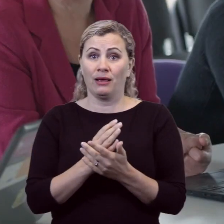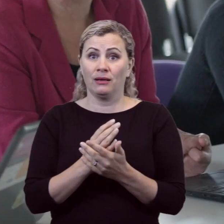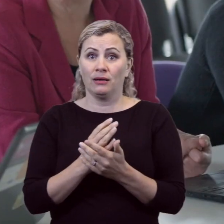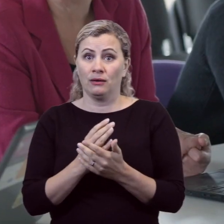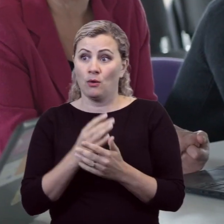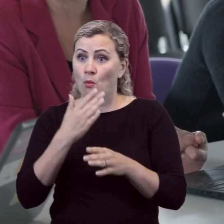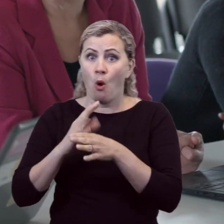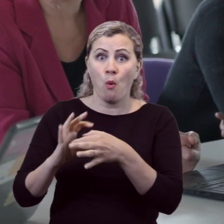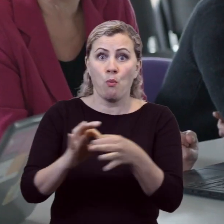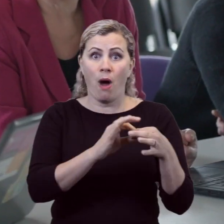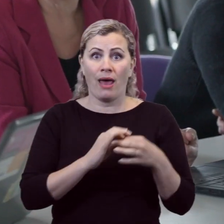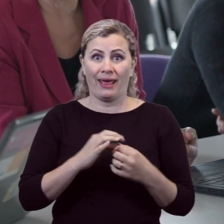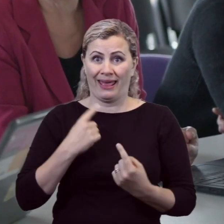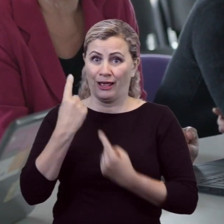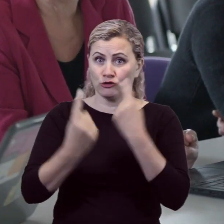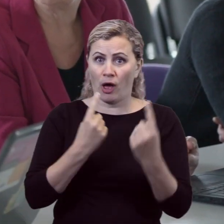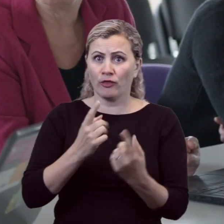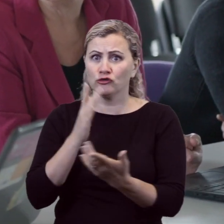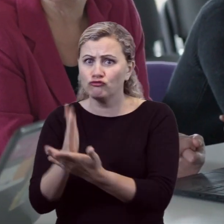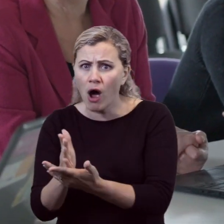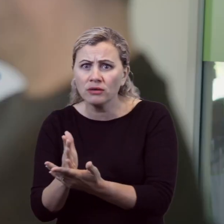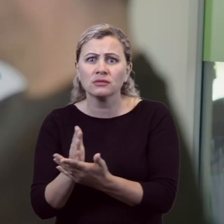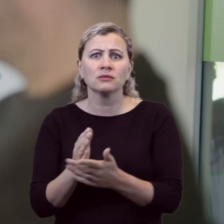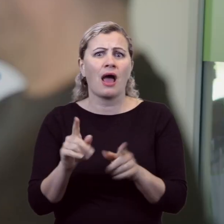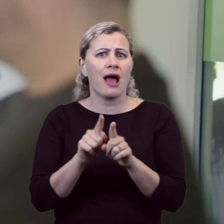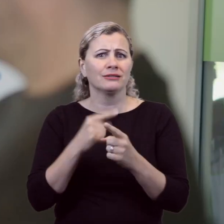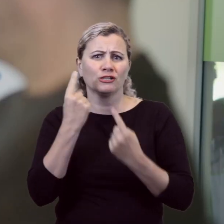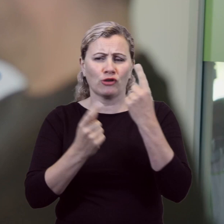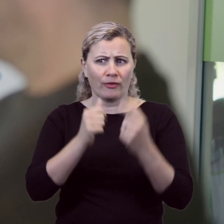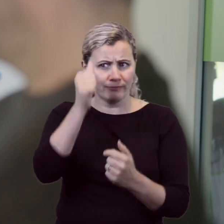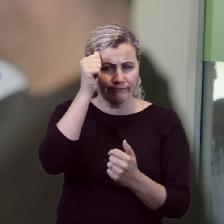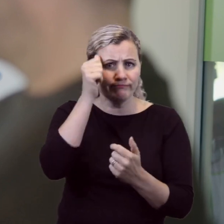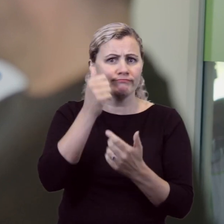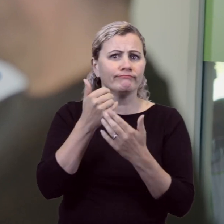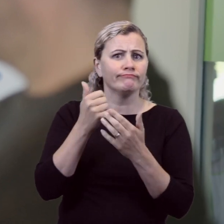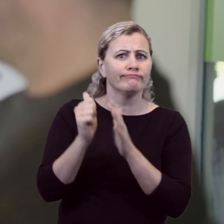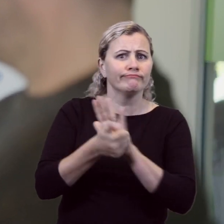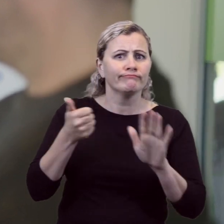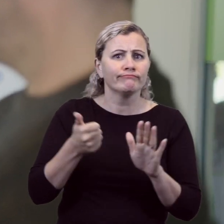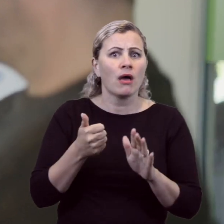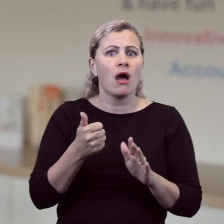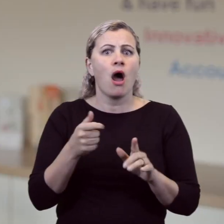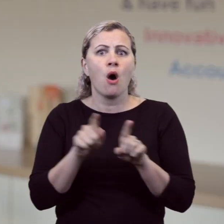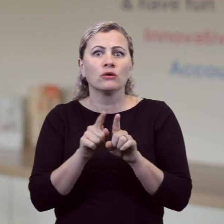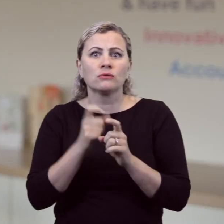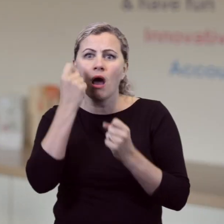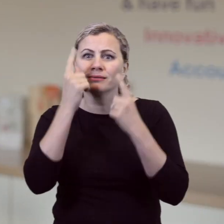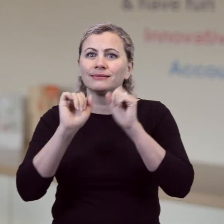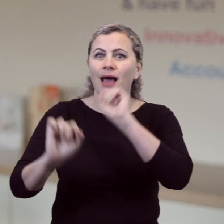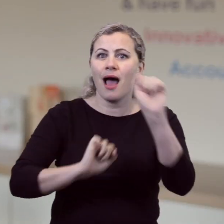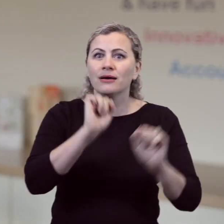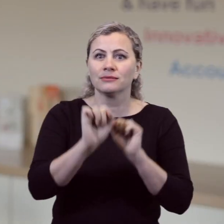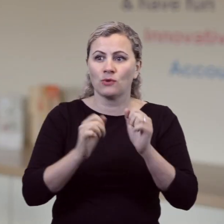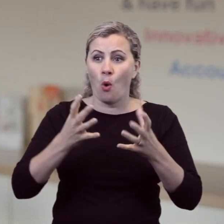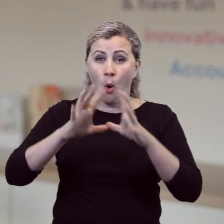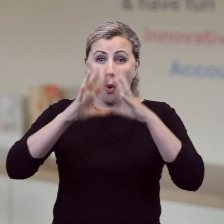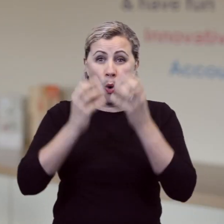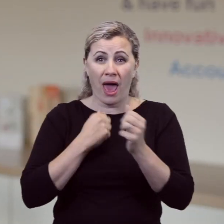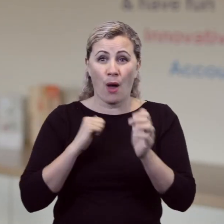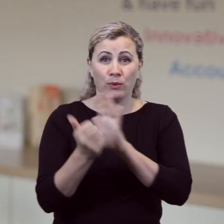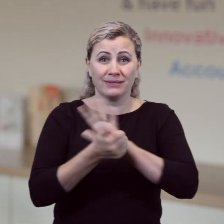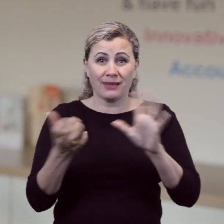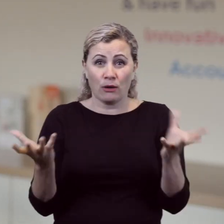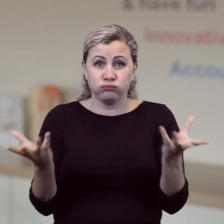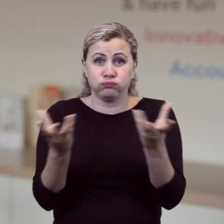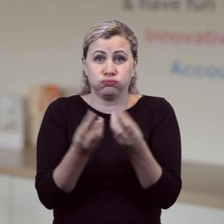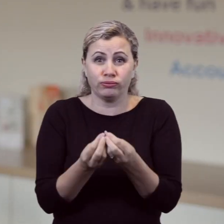other. We trust each other's expertise, and we all listen to each other and understand that it's the combination of